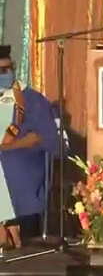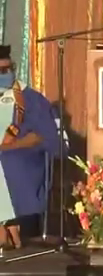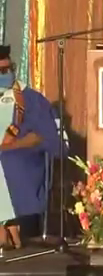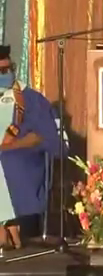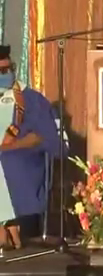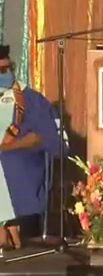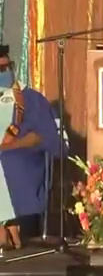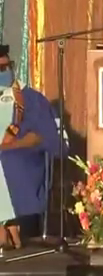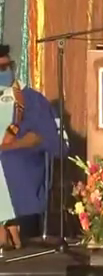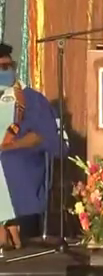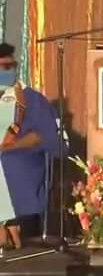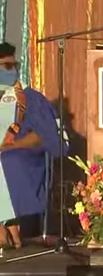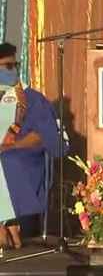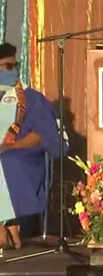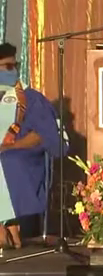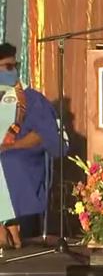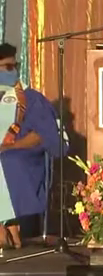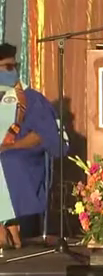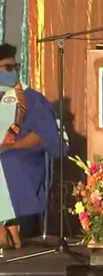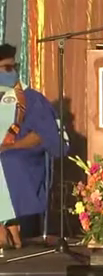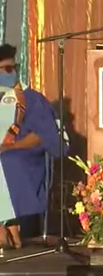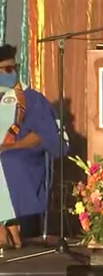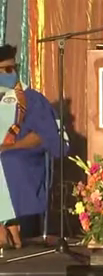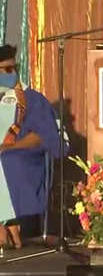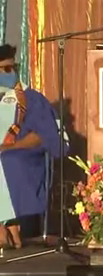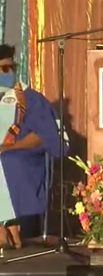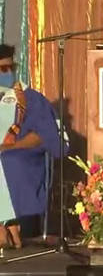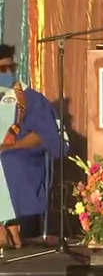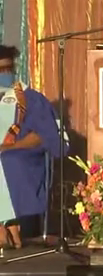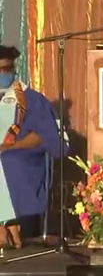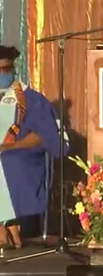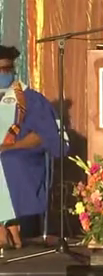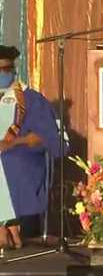Cassandra Elizalde with honors.